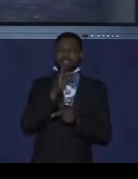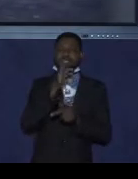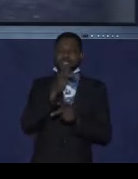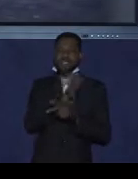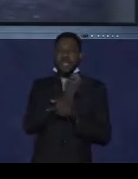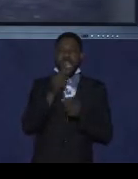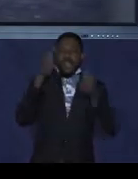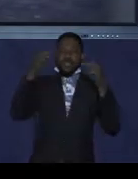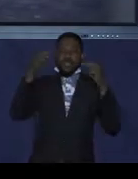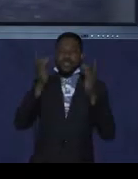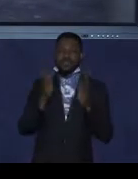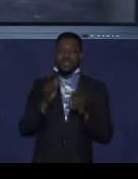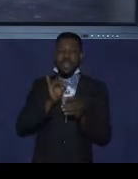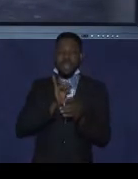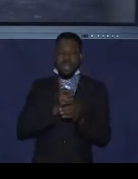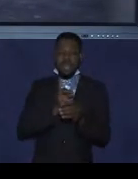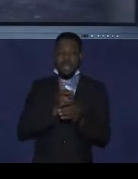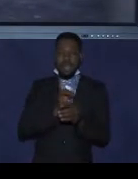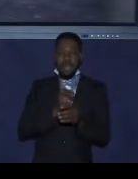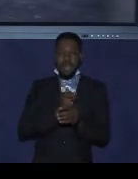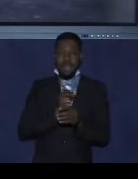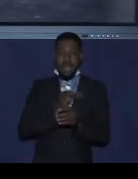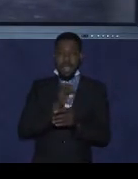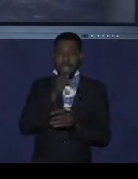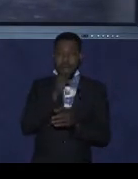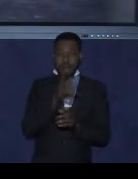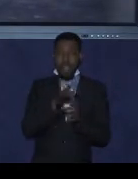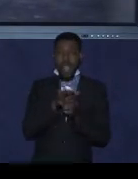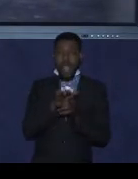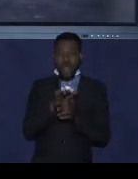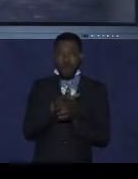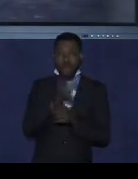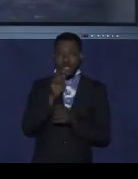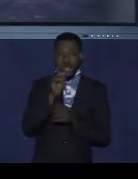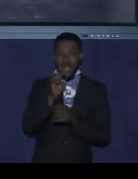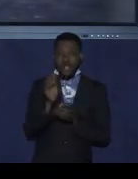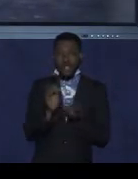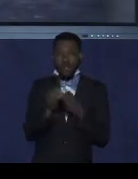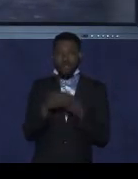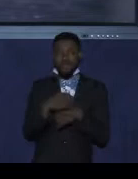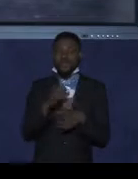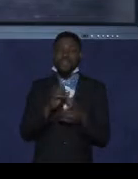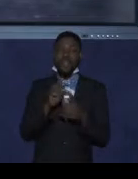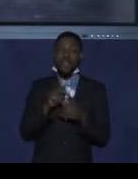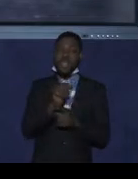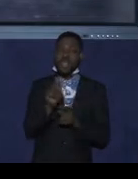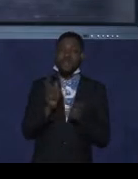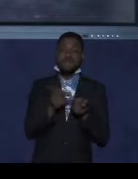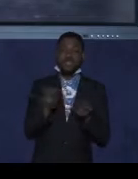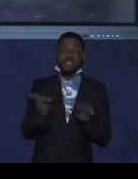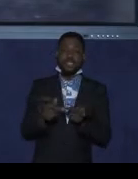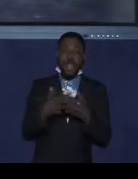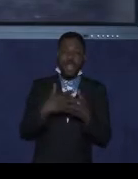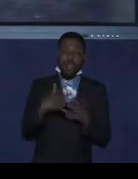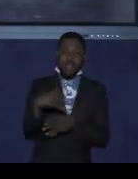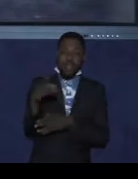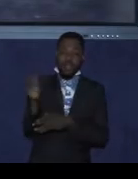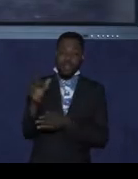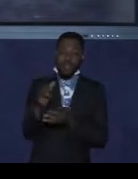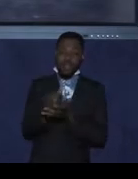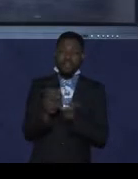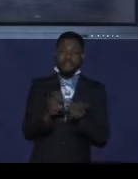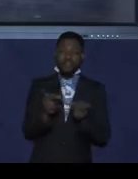a successor. I am occupying an office or a position. After leaving